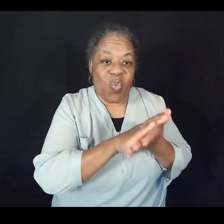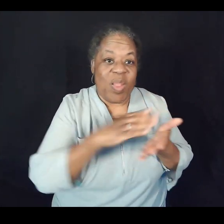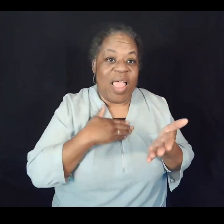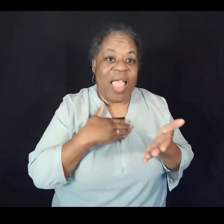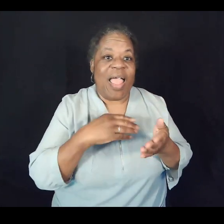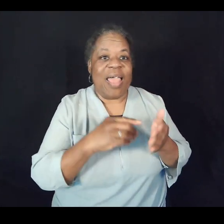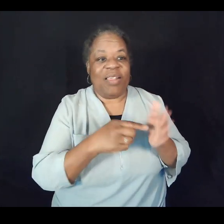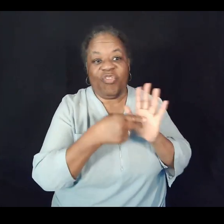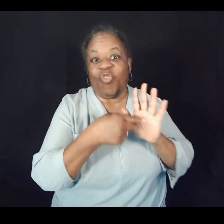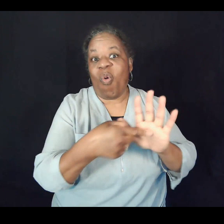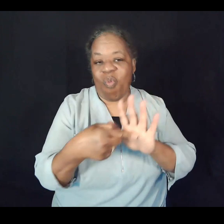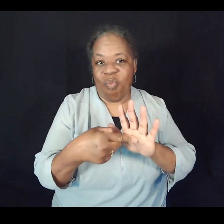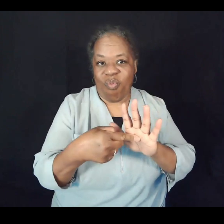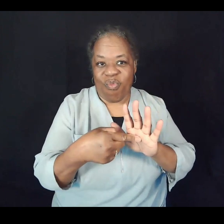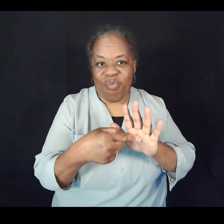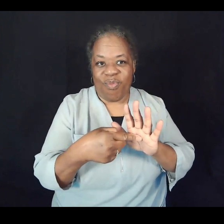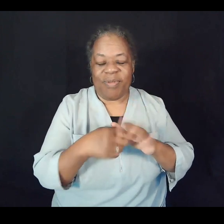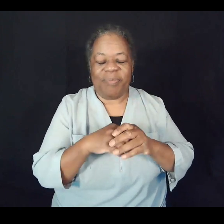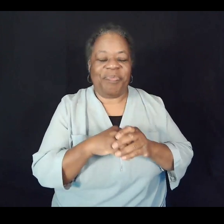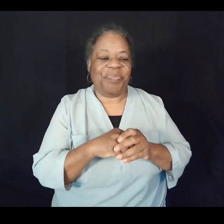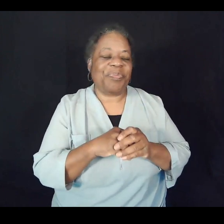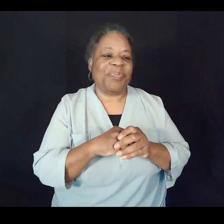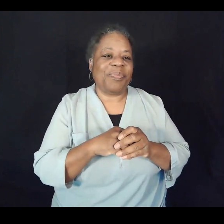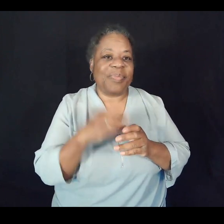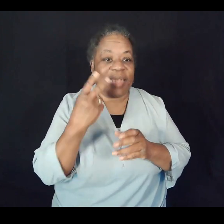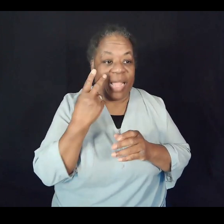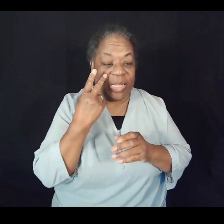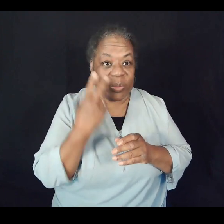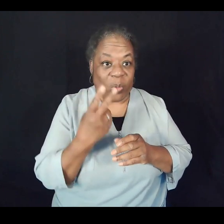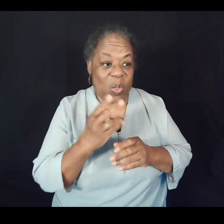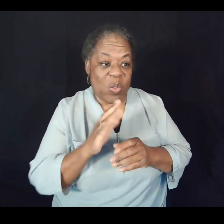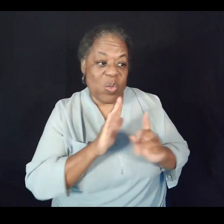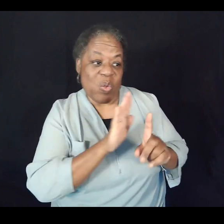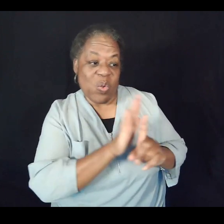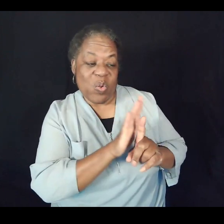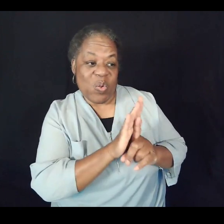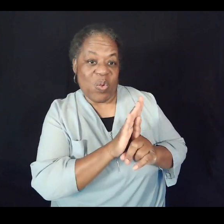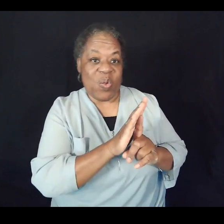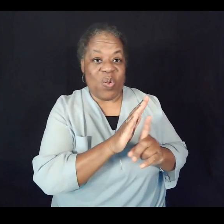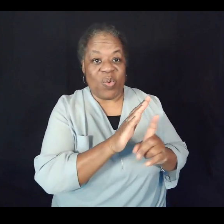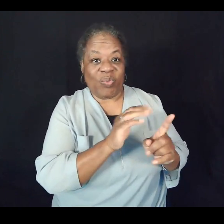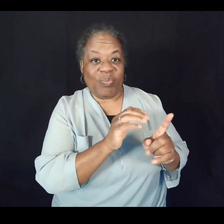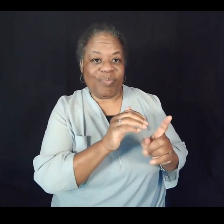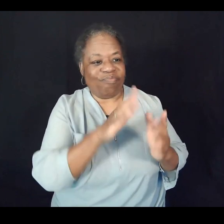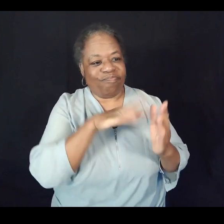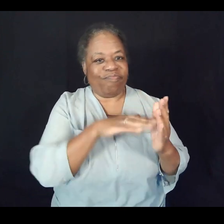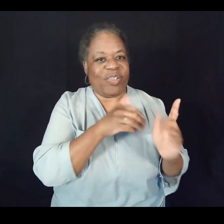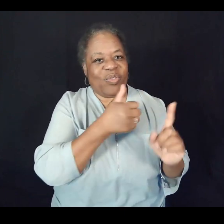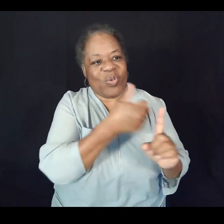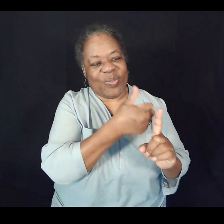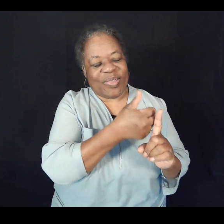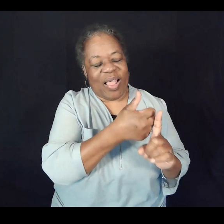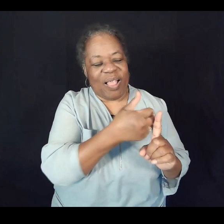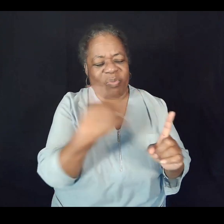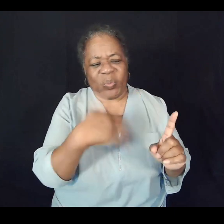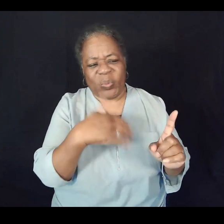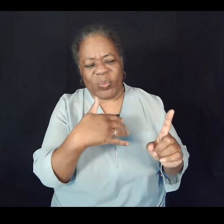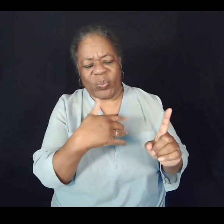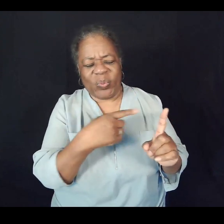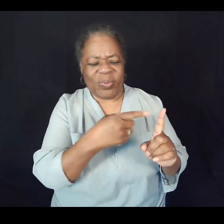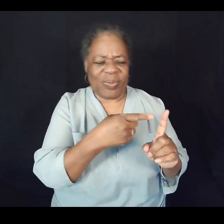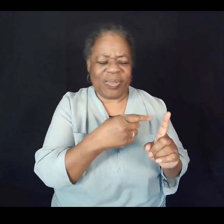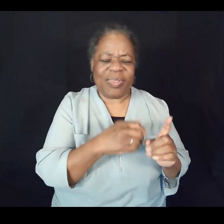in my life. First, I got to see this incredible self-portrait that she had made at school, which honestly is probably better than something I could have ever